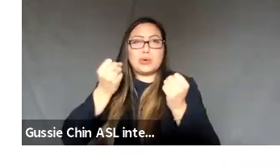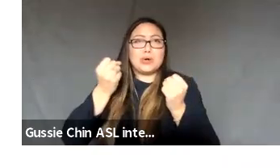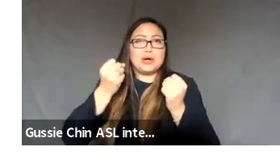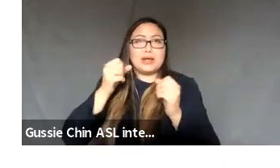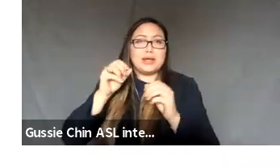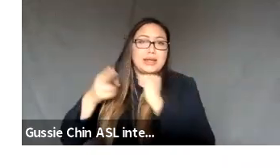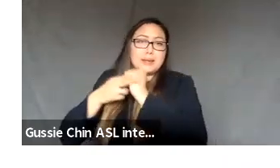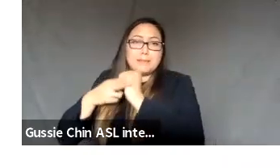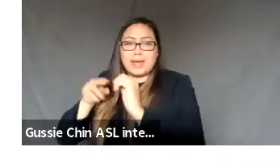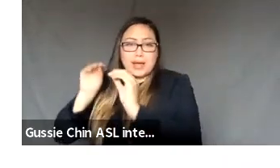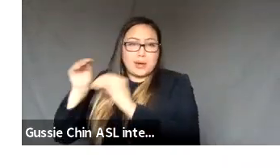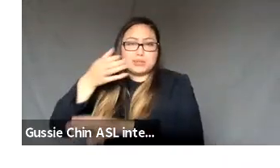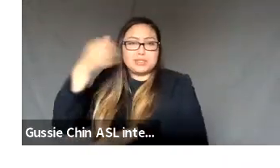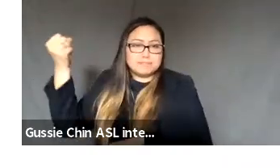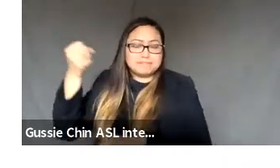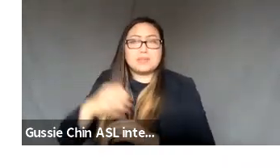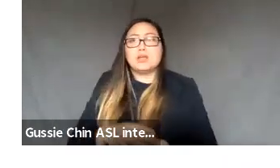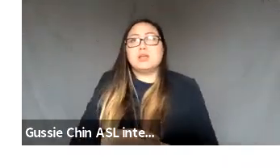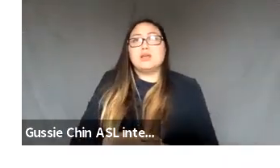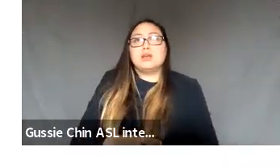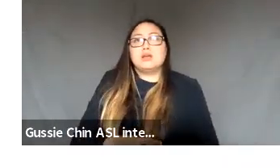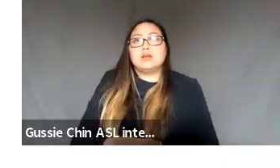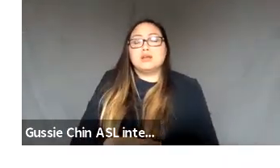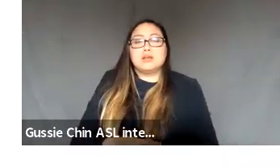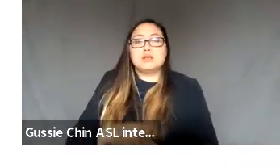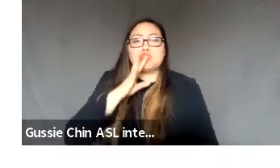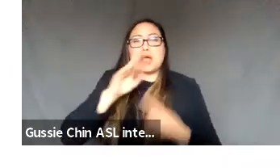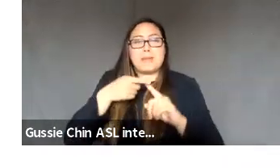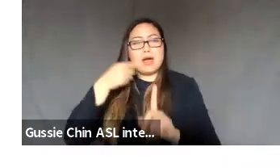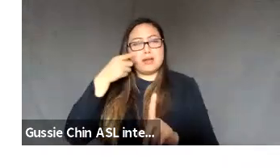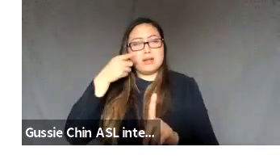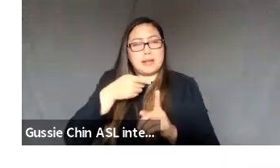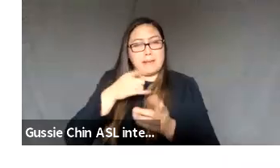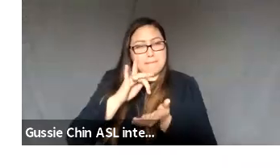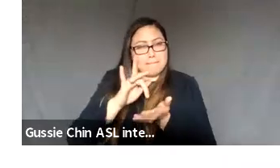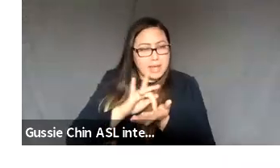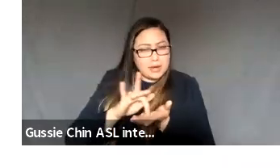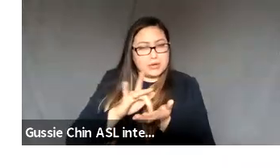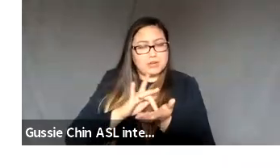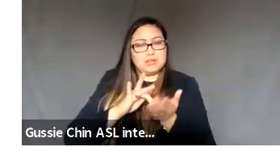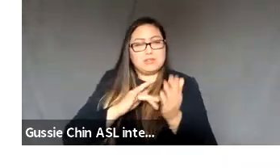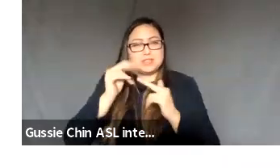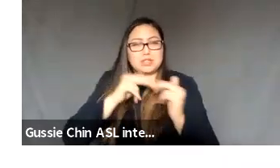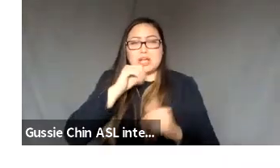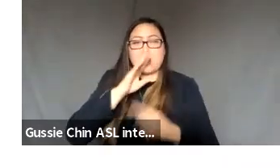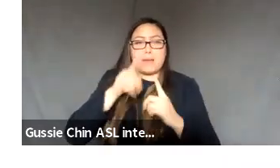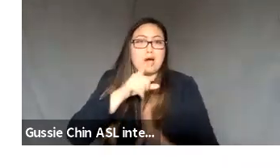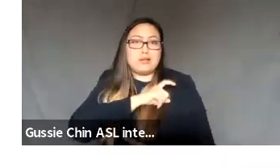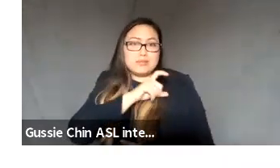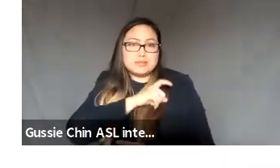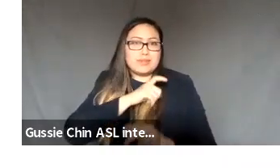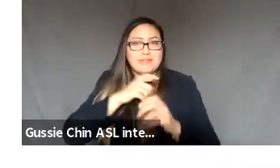medical care or long-term or facility, we're not typically talking about vehicle storage or law enforcement vehicles or vehicle impound